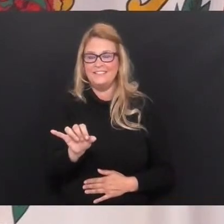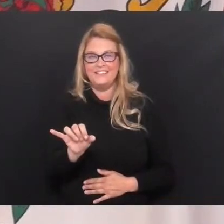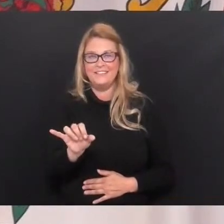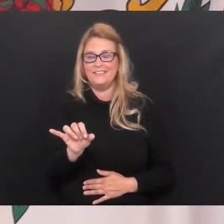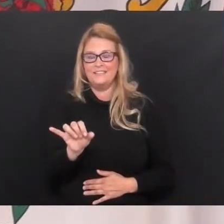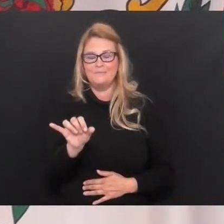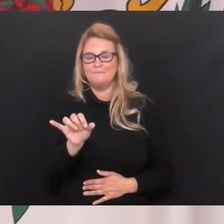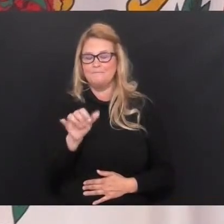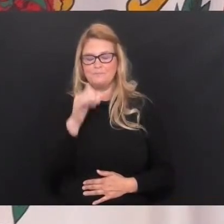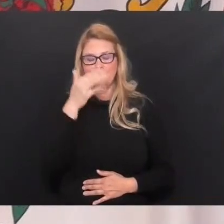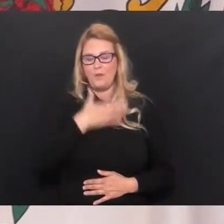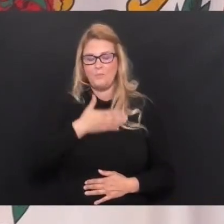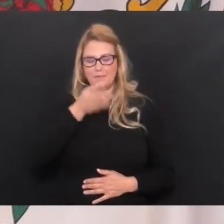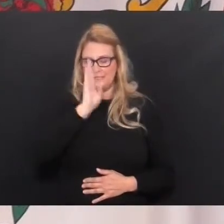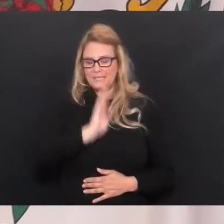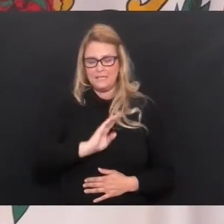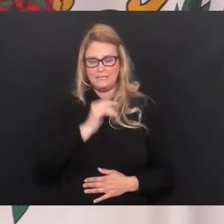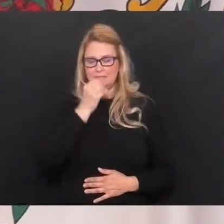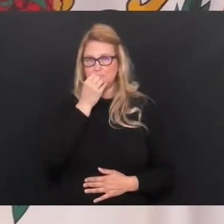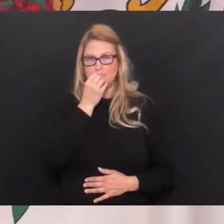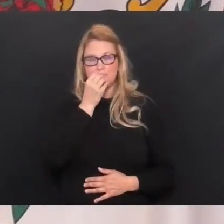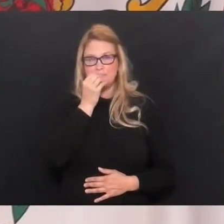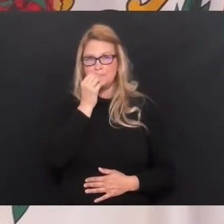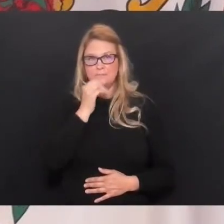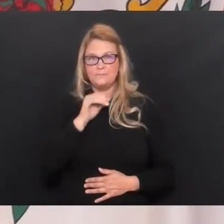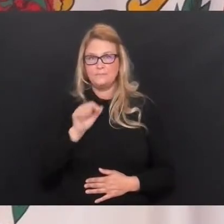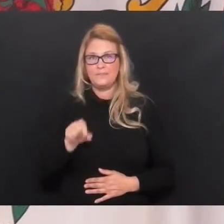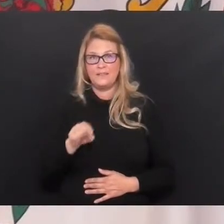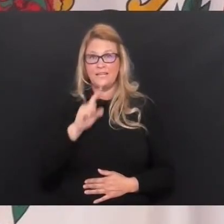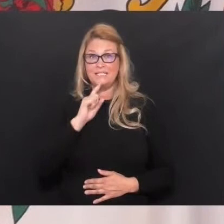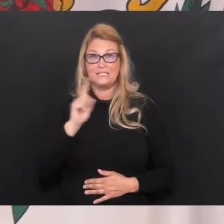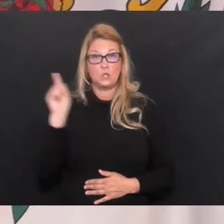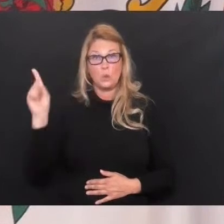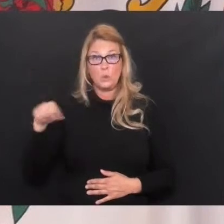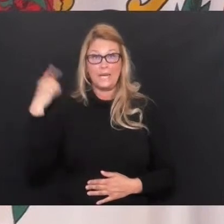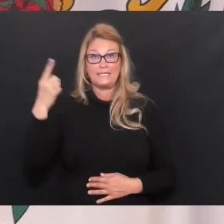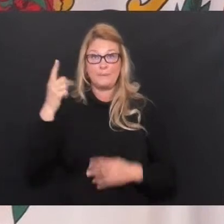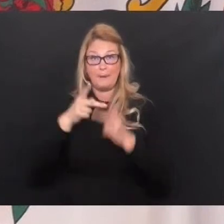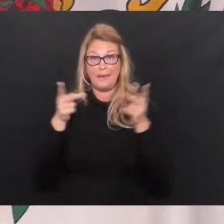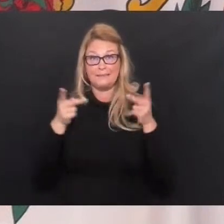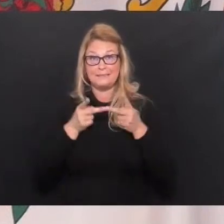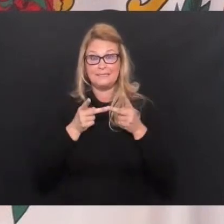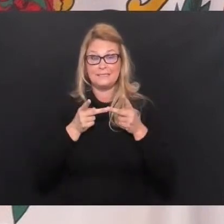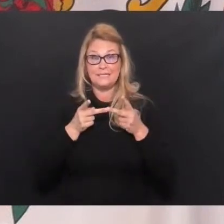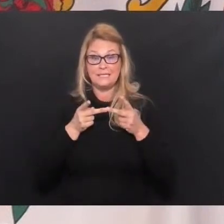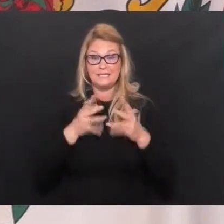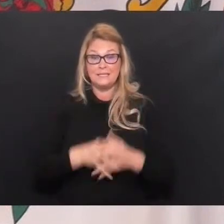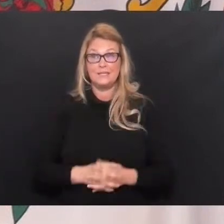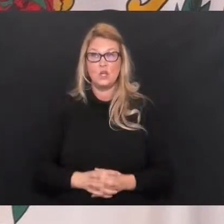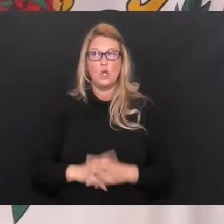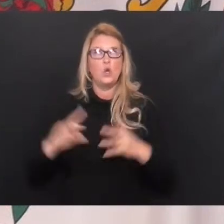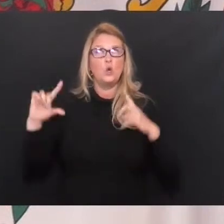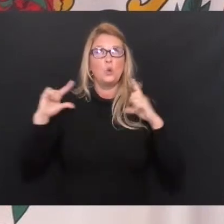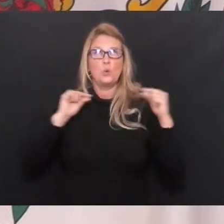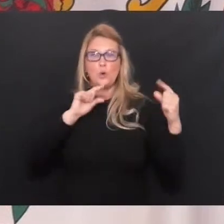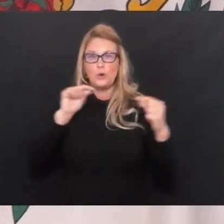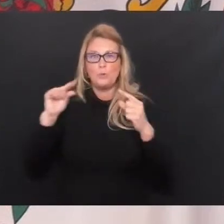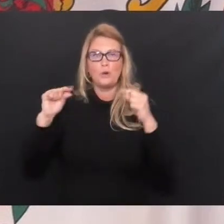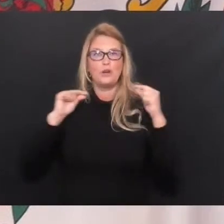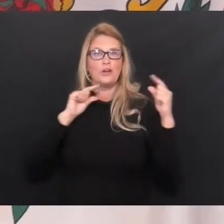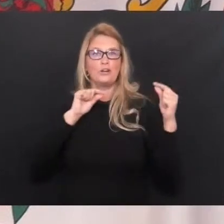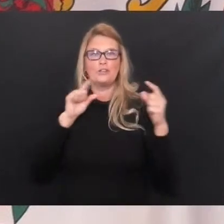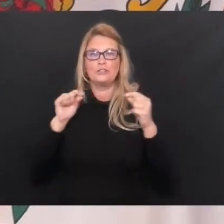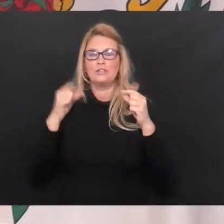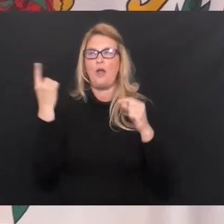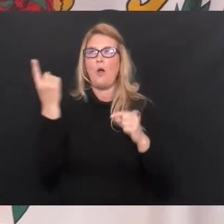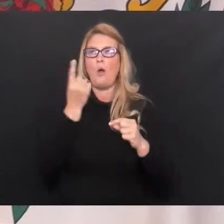oh goodness gracious. This is a crazy place. And rumors fly around